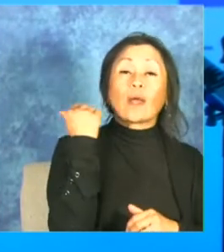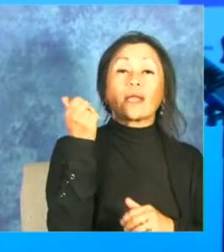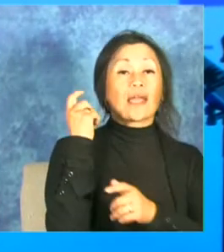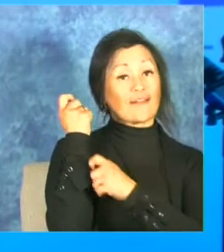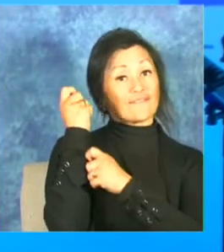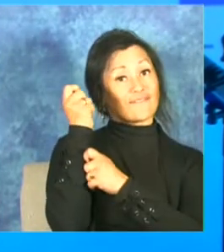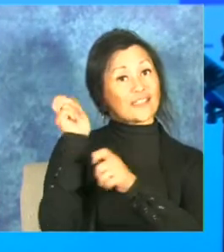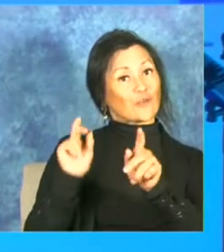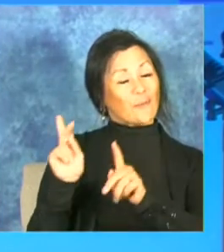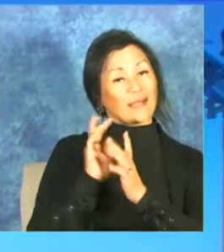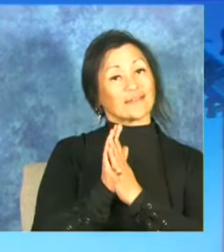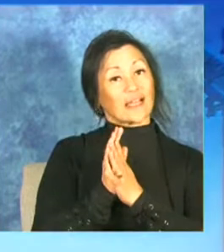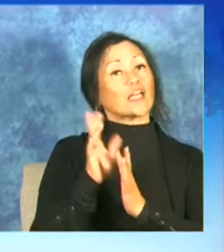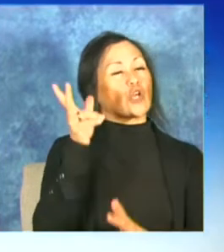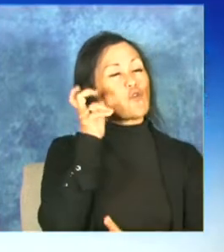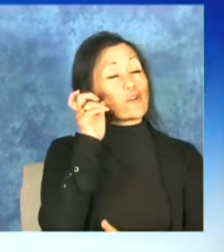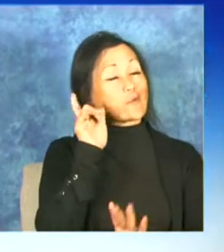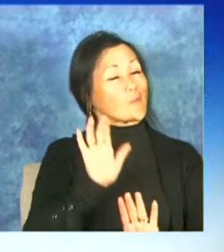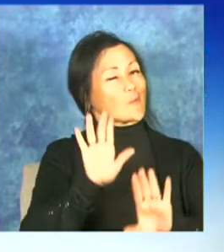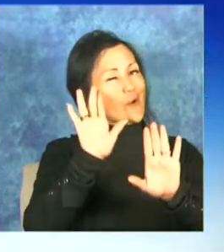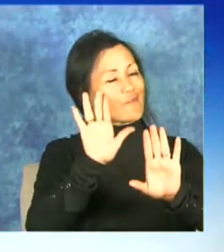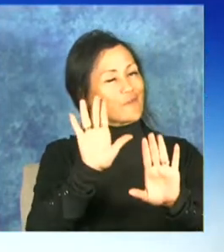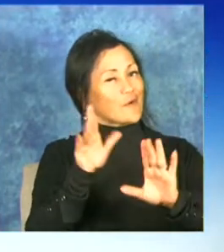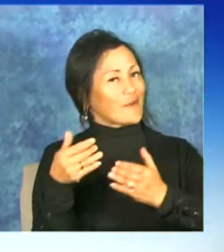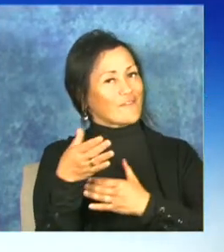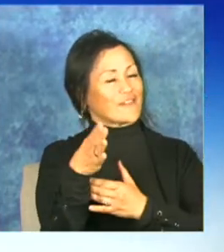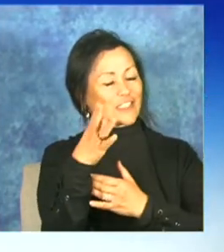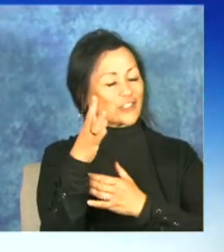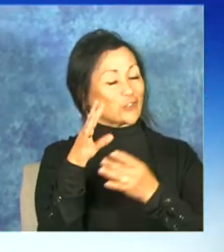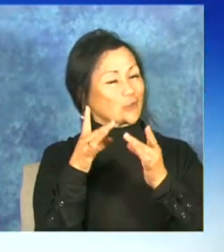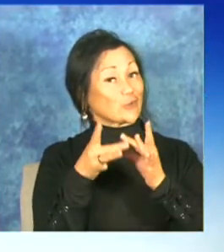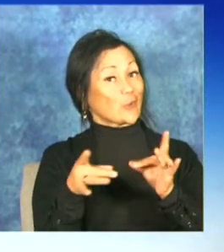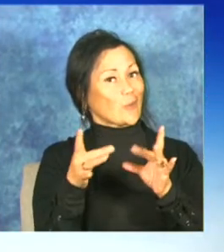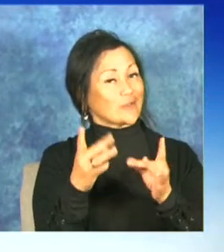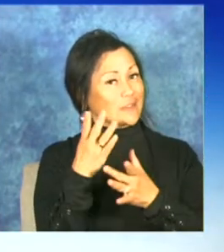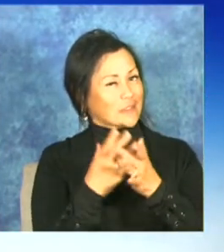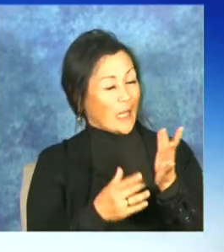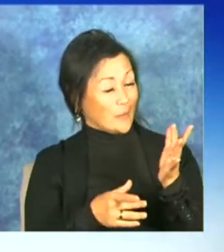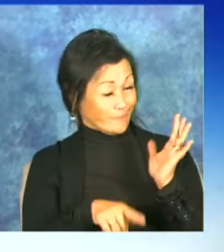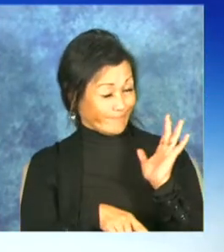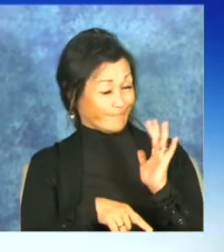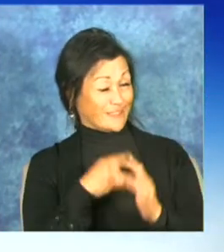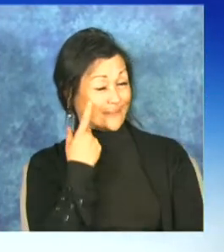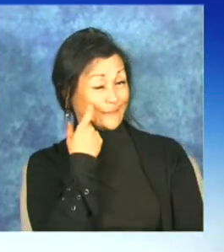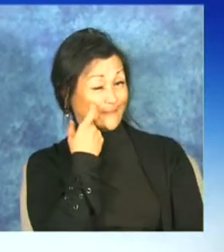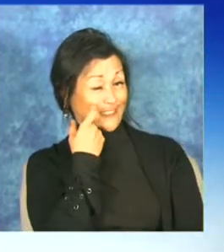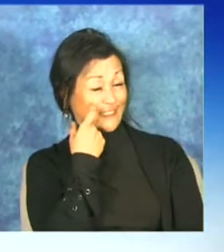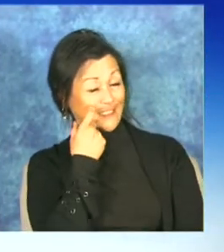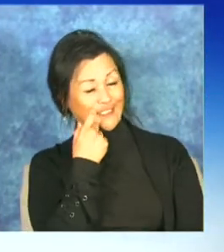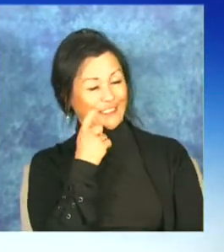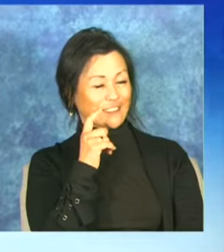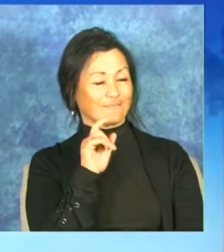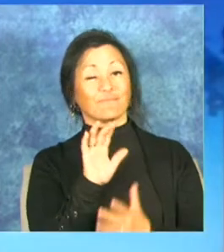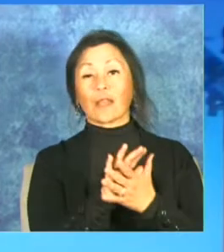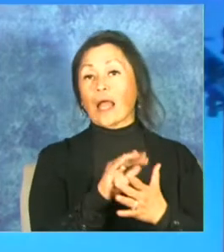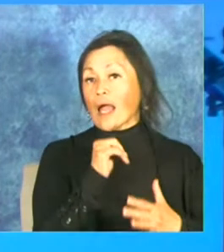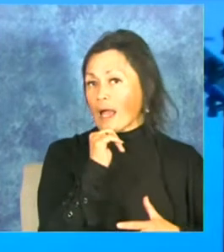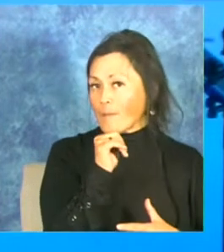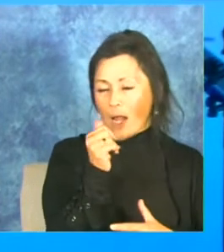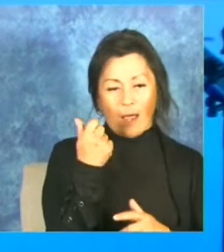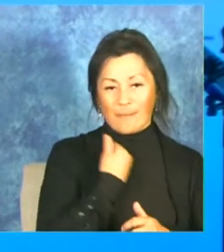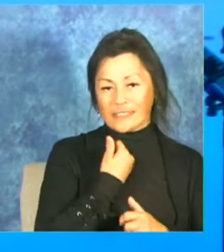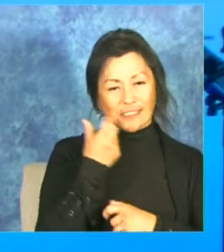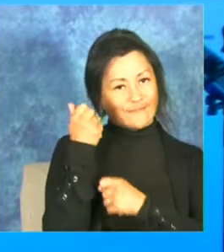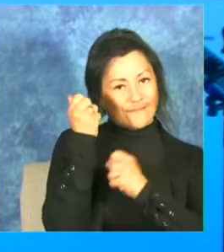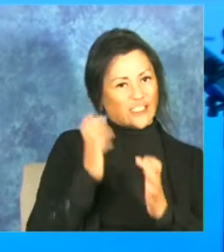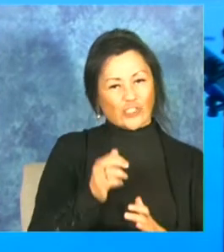fishermen, you've heard some great fish stories. And some of them are probably a little fishy. I'm not a fisherman,